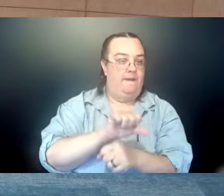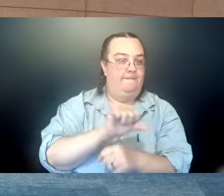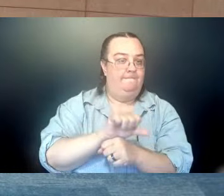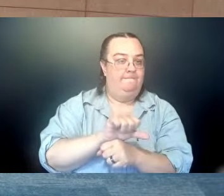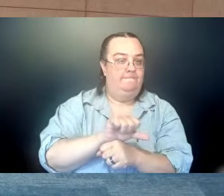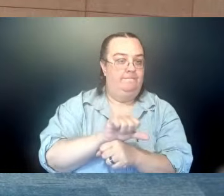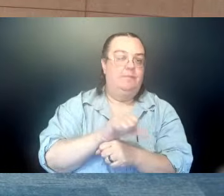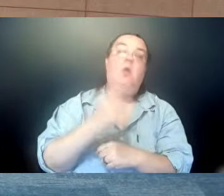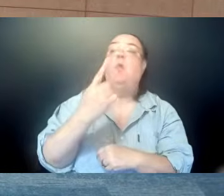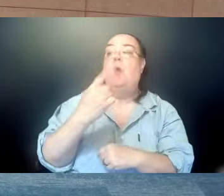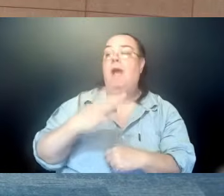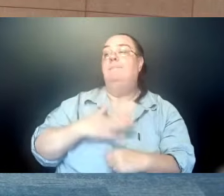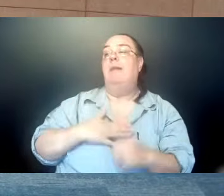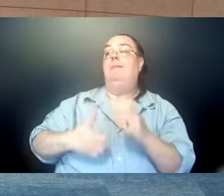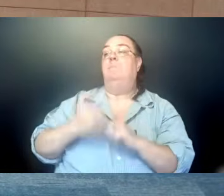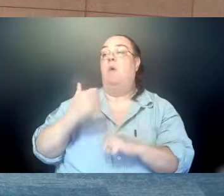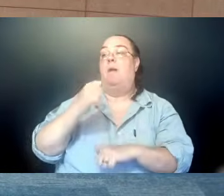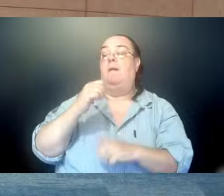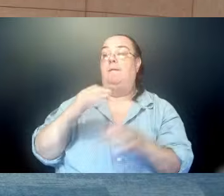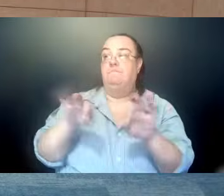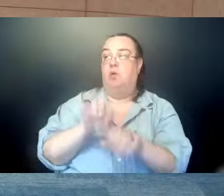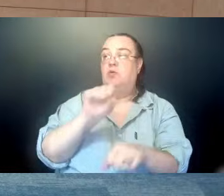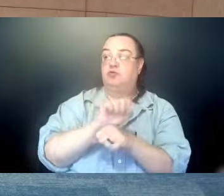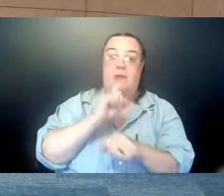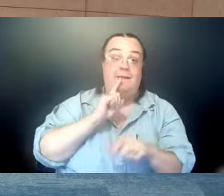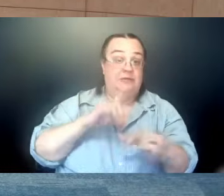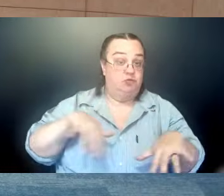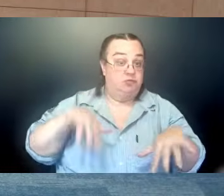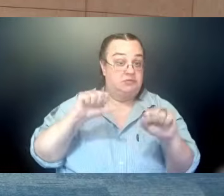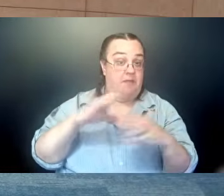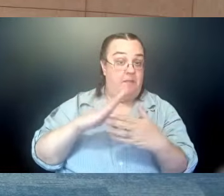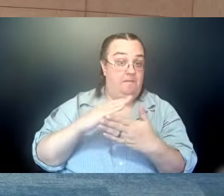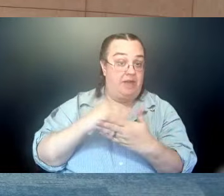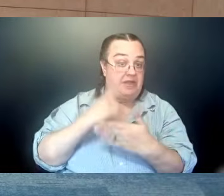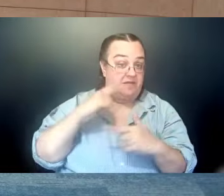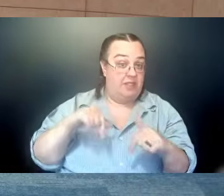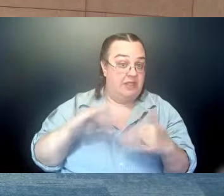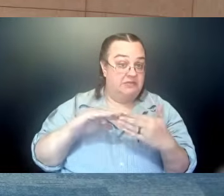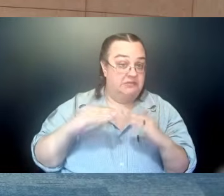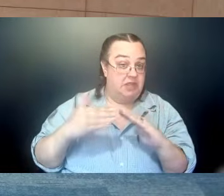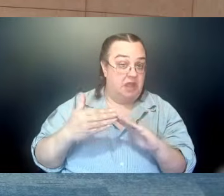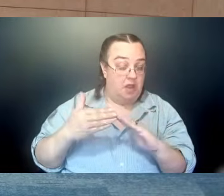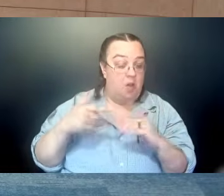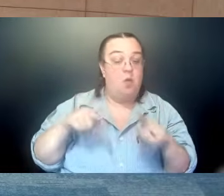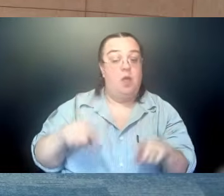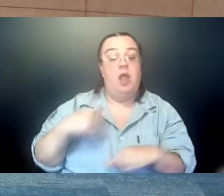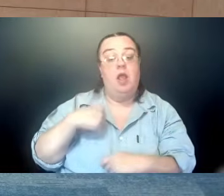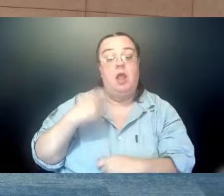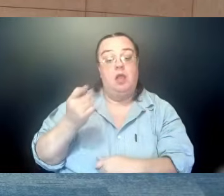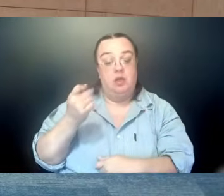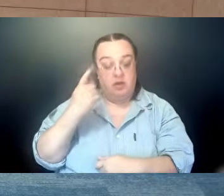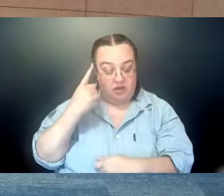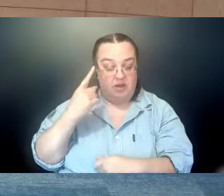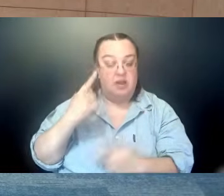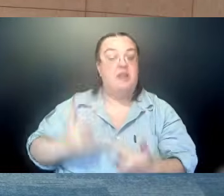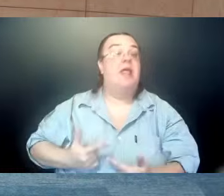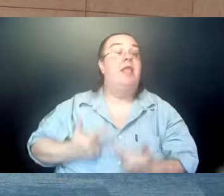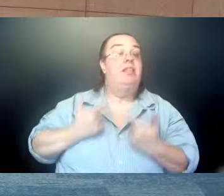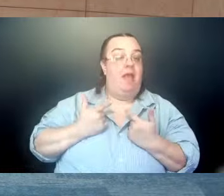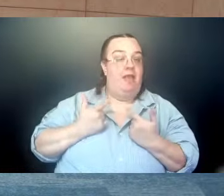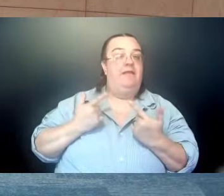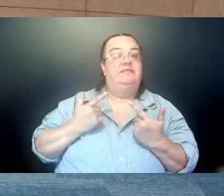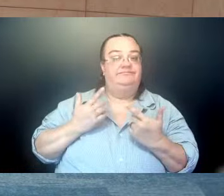one of my most important jobs is to adopt a budget for this town. And while I understand that life intervenes and